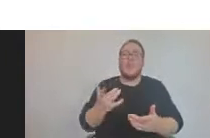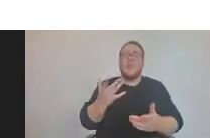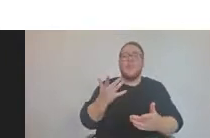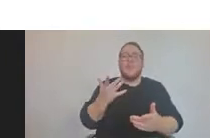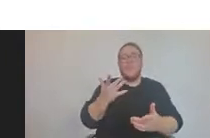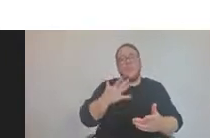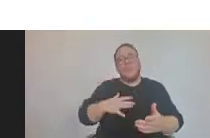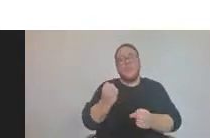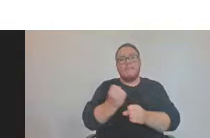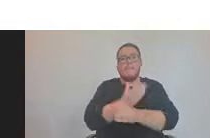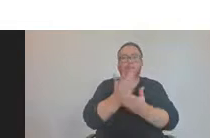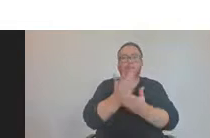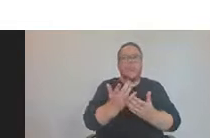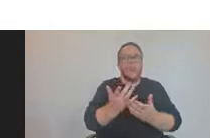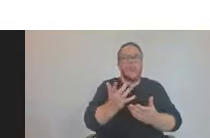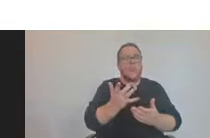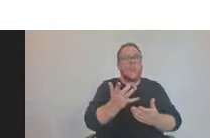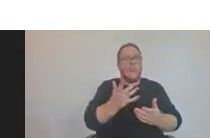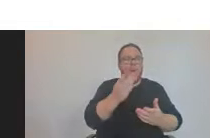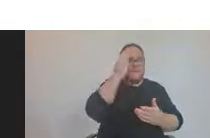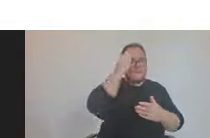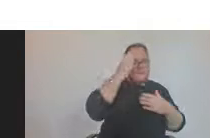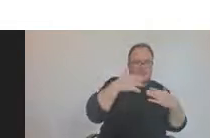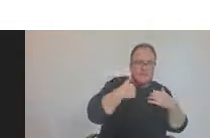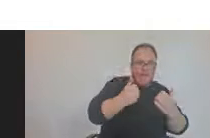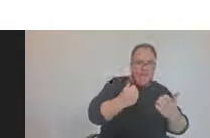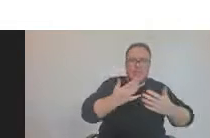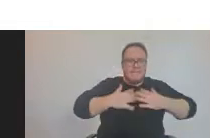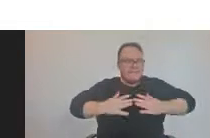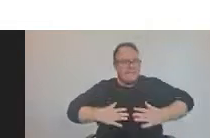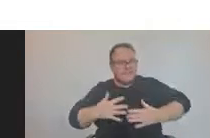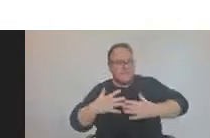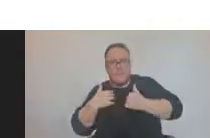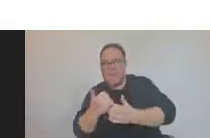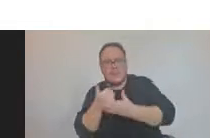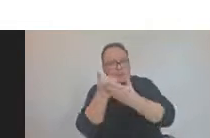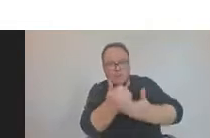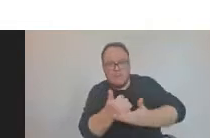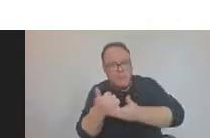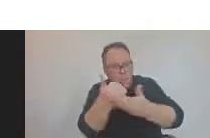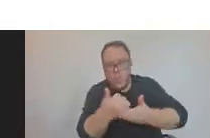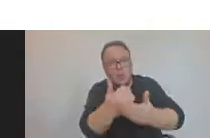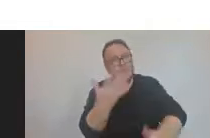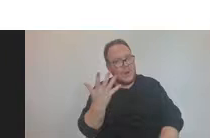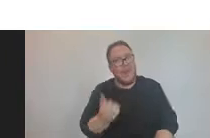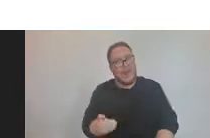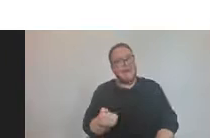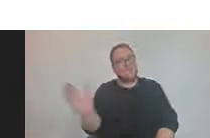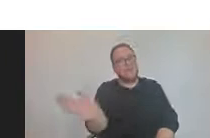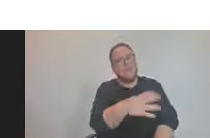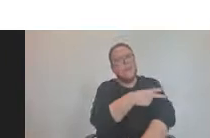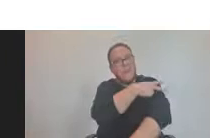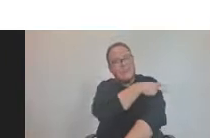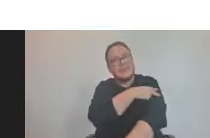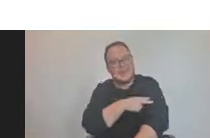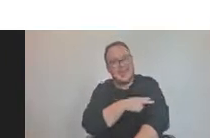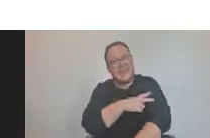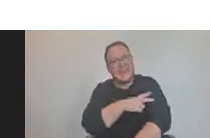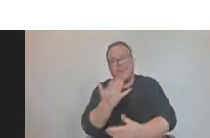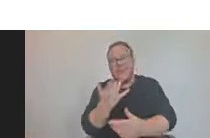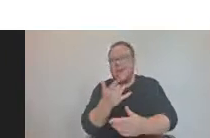all of our staff, so that we can help them to manage work-related pressures, which often eat into the evenings and the